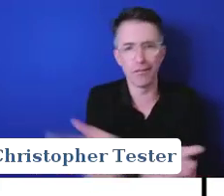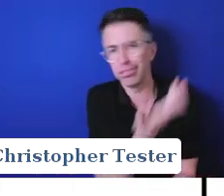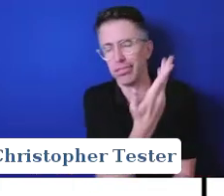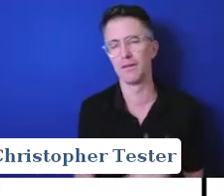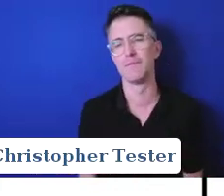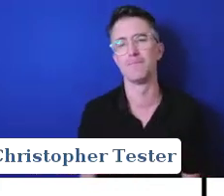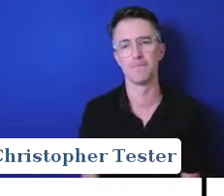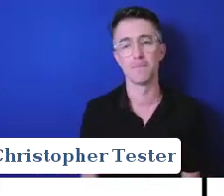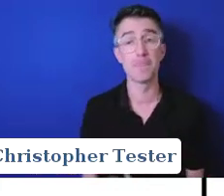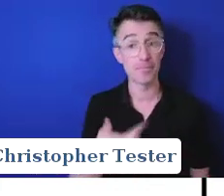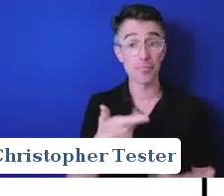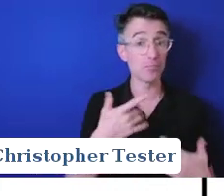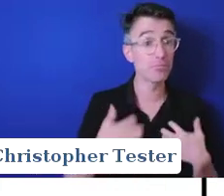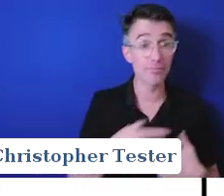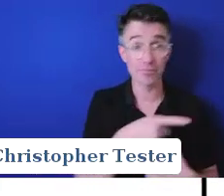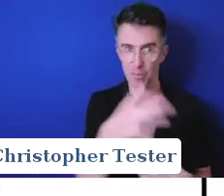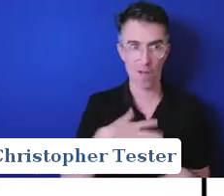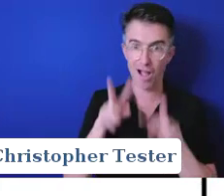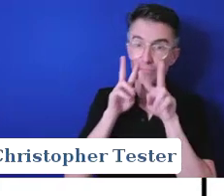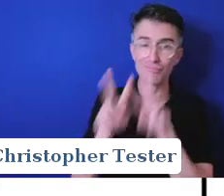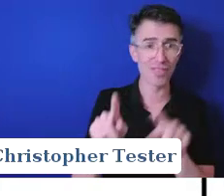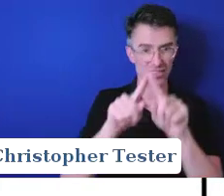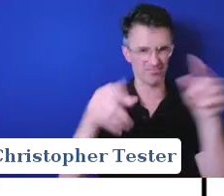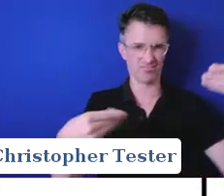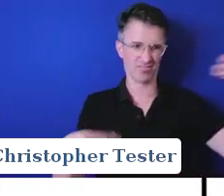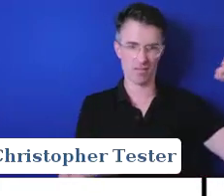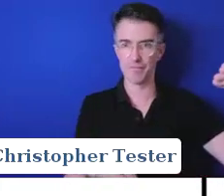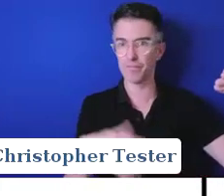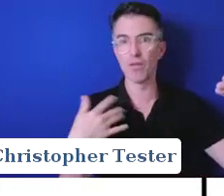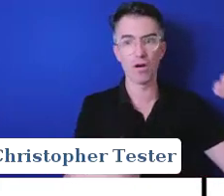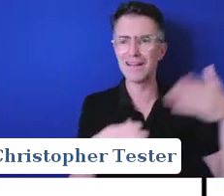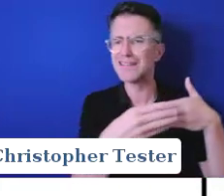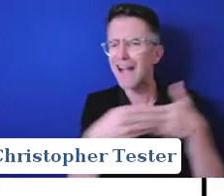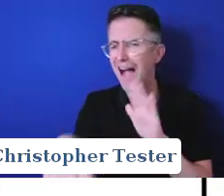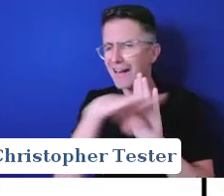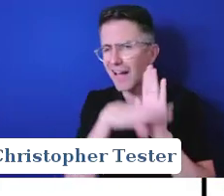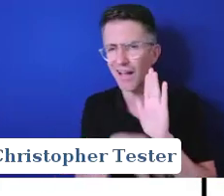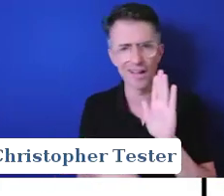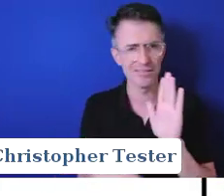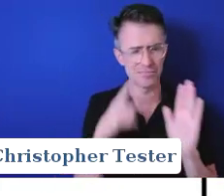guidance itself and to use it. And indeed, you will find many nice